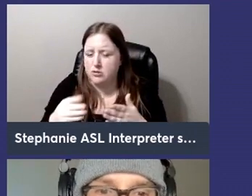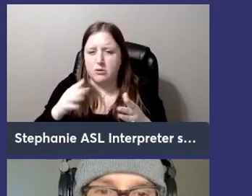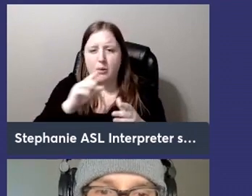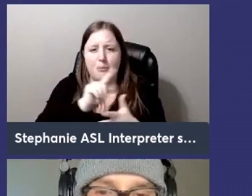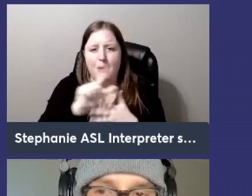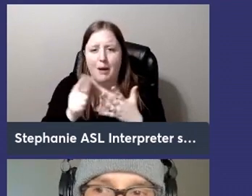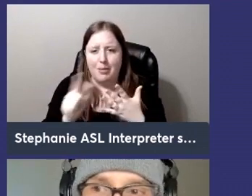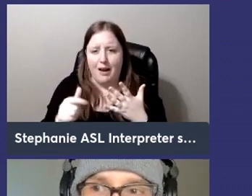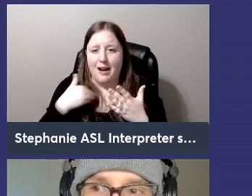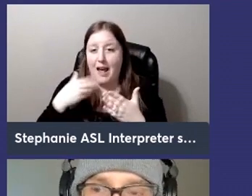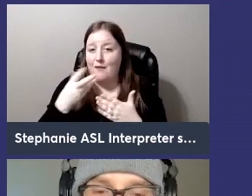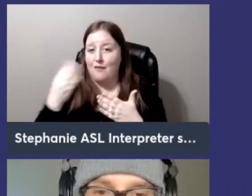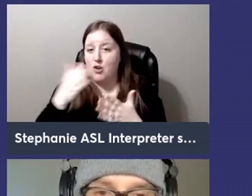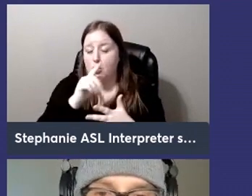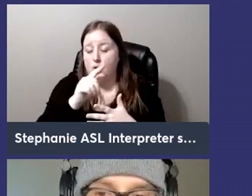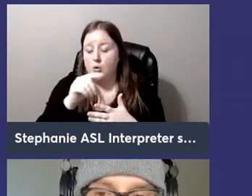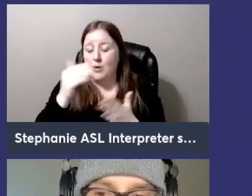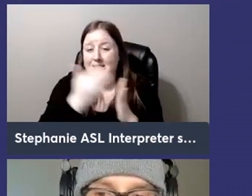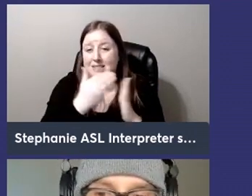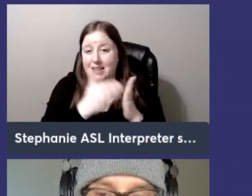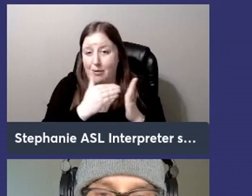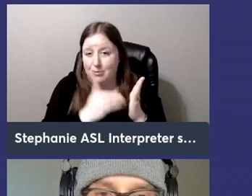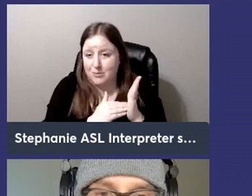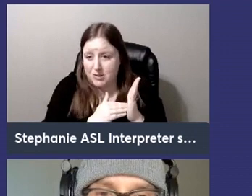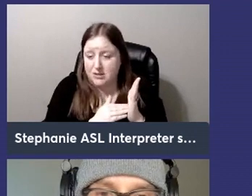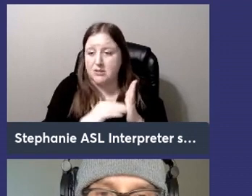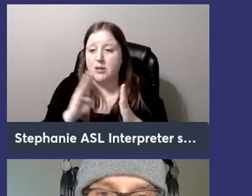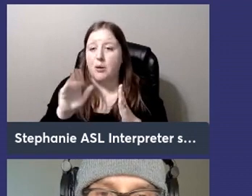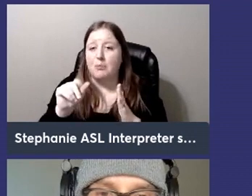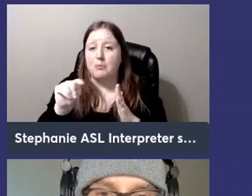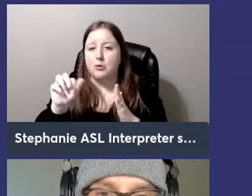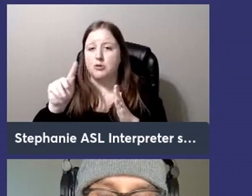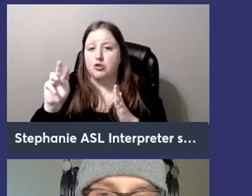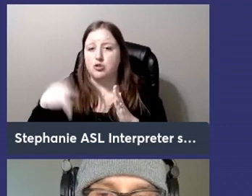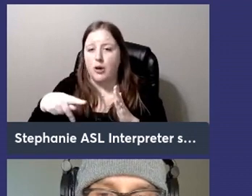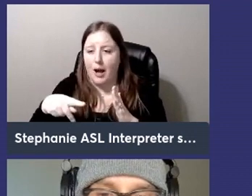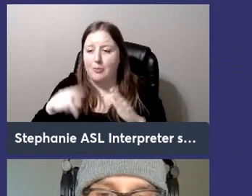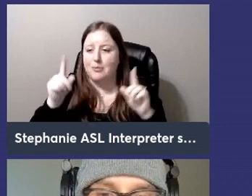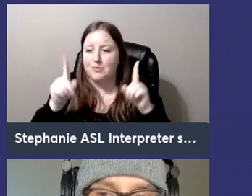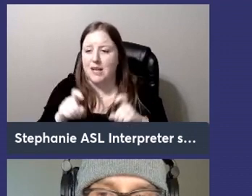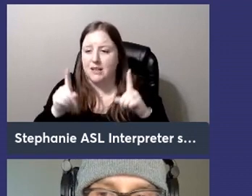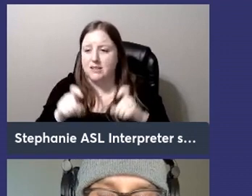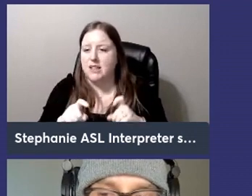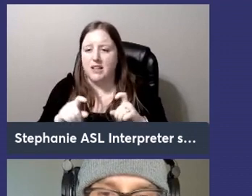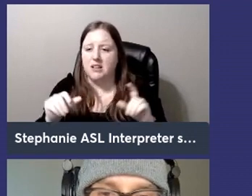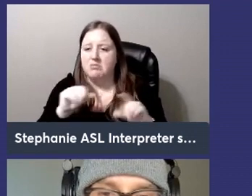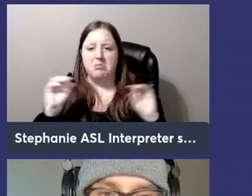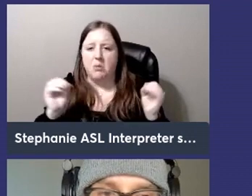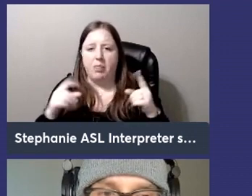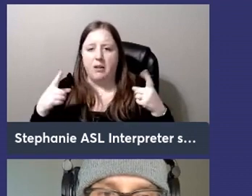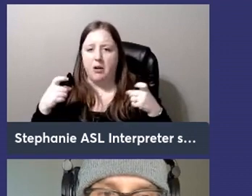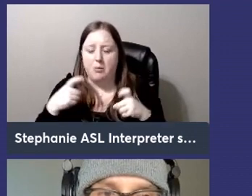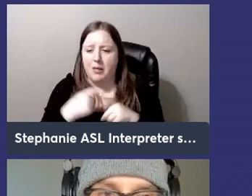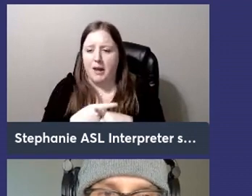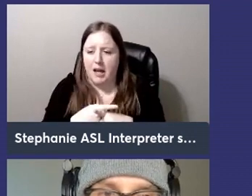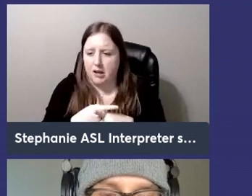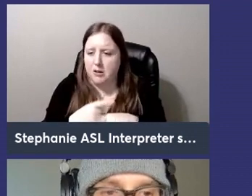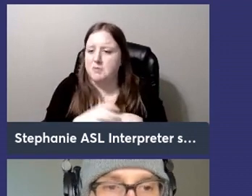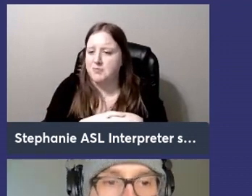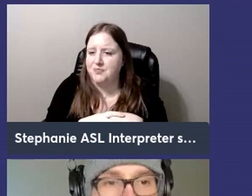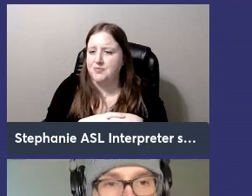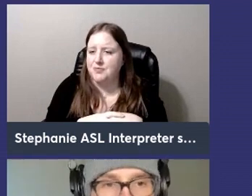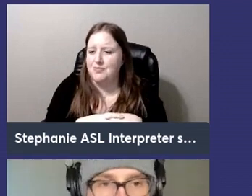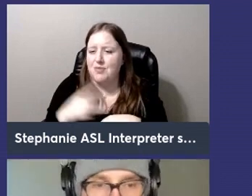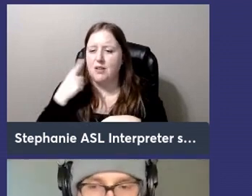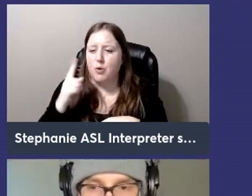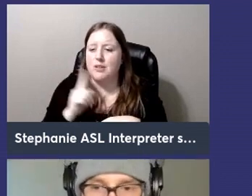couple steps. It has CDK bootstrap, build and test, and then it's doing a deploy. Nothing too complicated, but this is out of the box with the single page